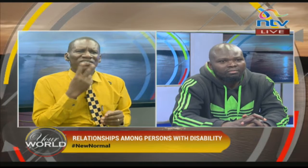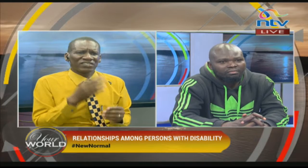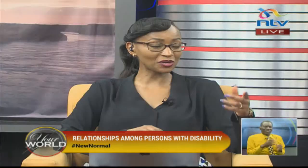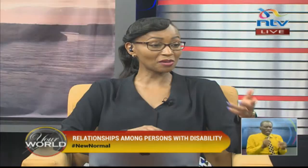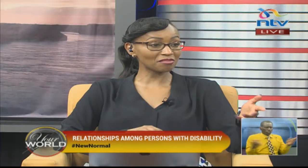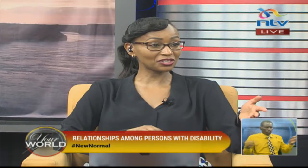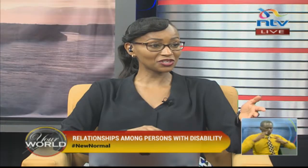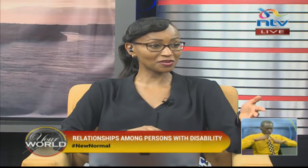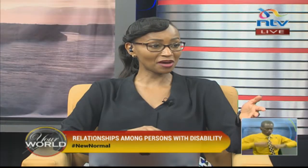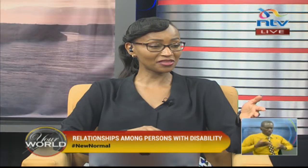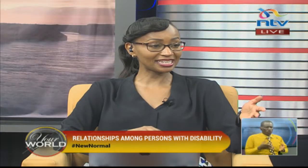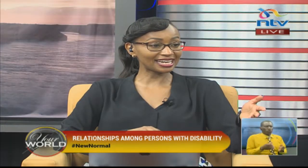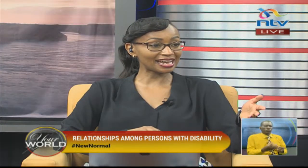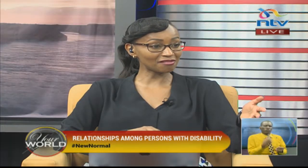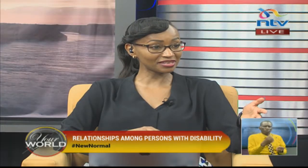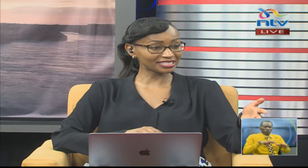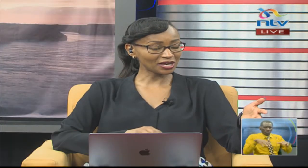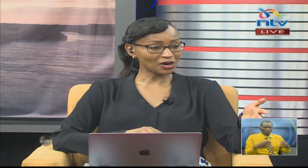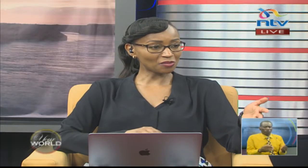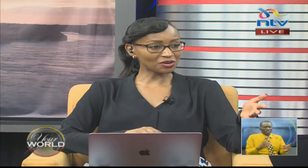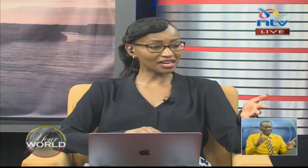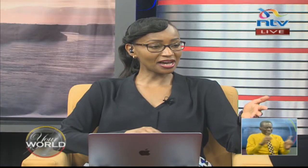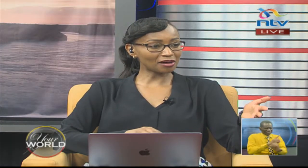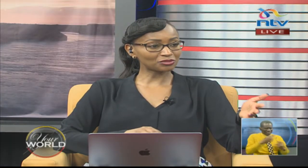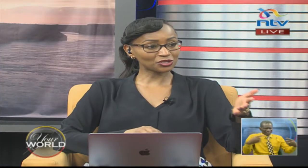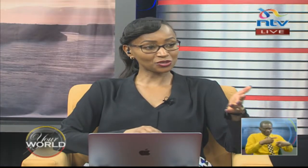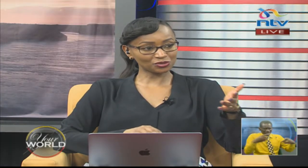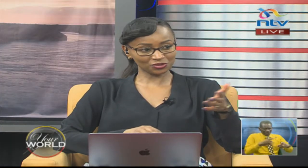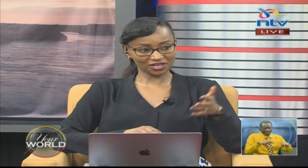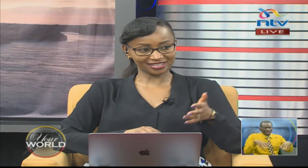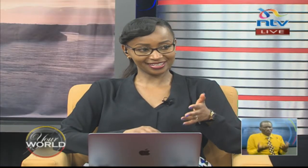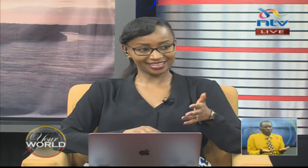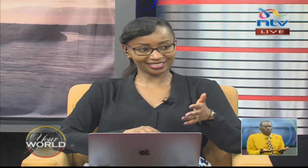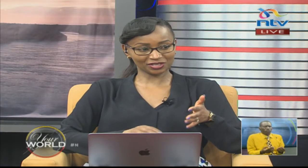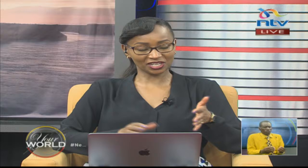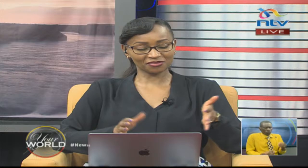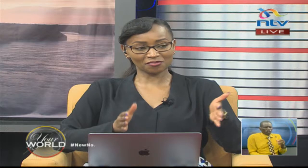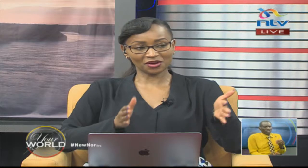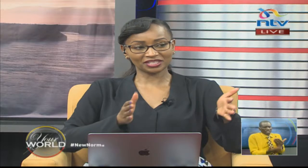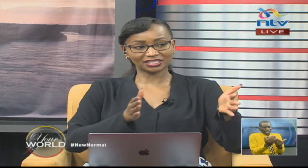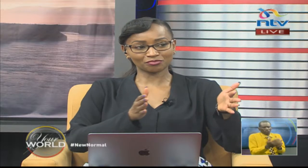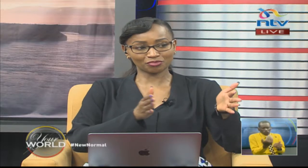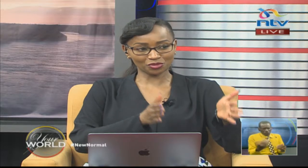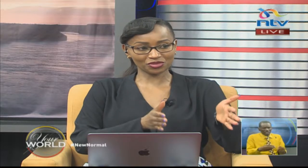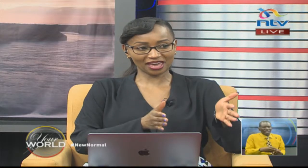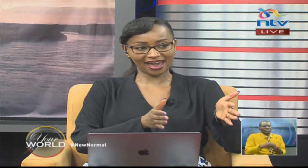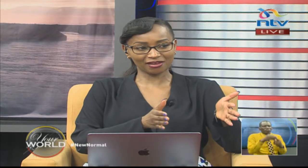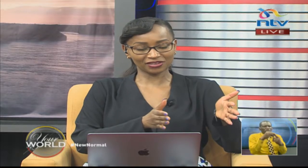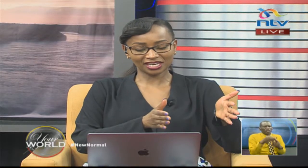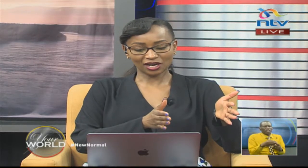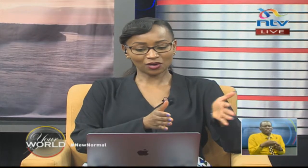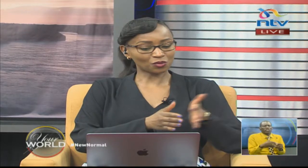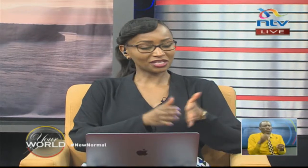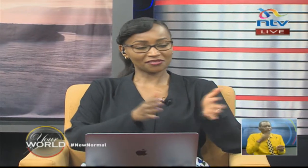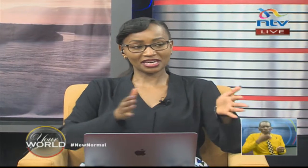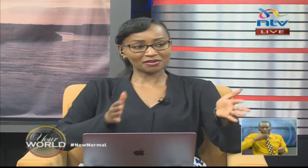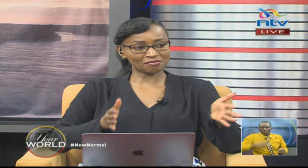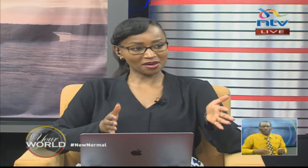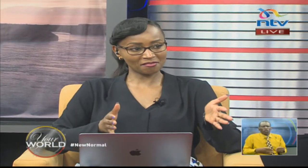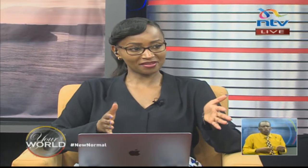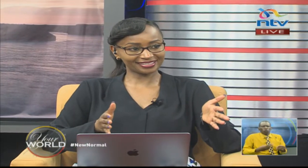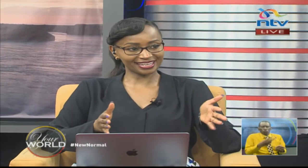short break, you have mentioned about the dynamics of bringing up children, especially the parents both have